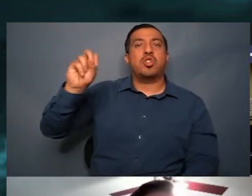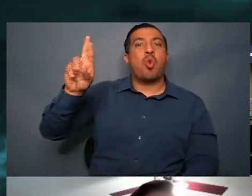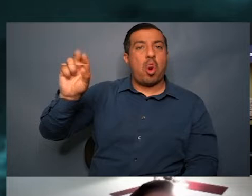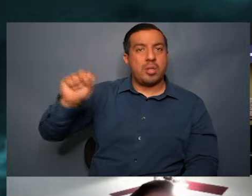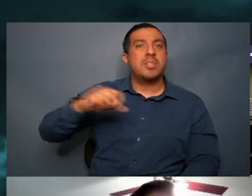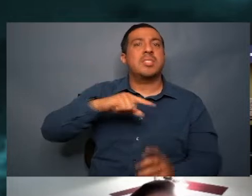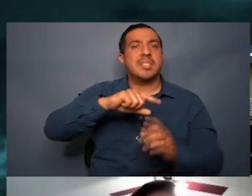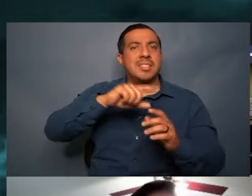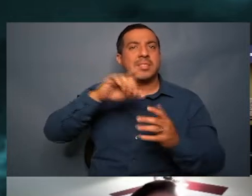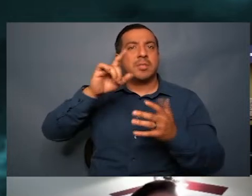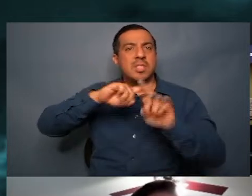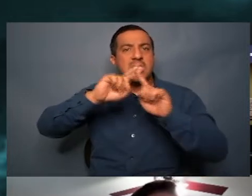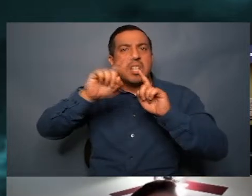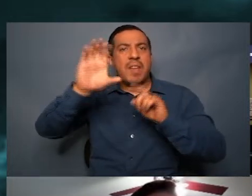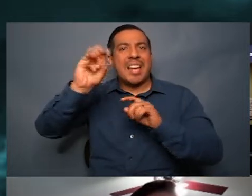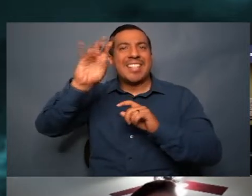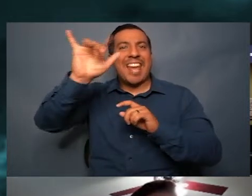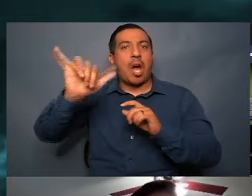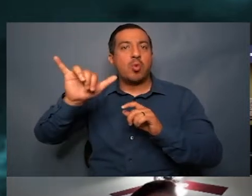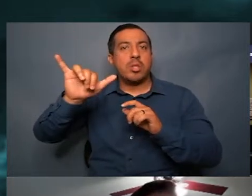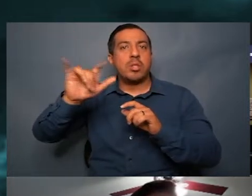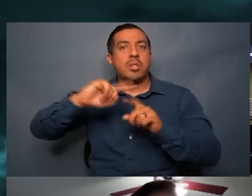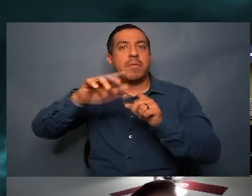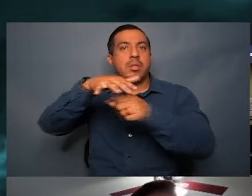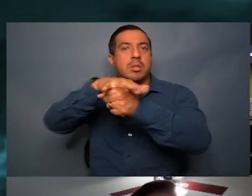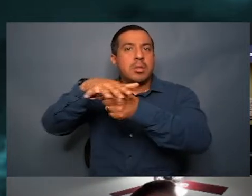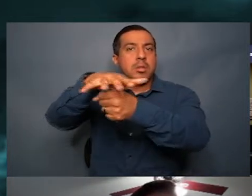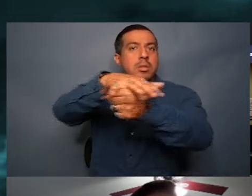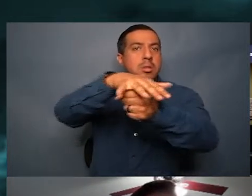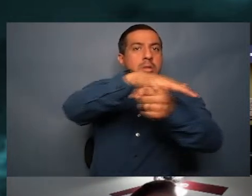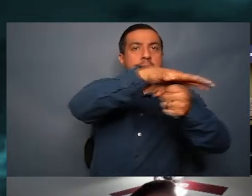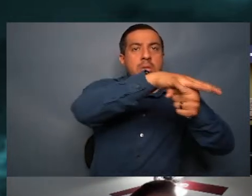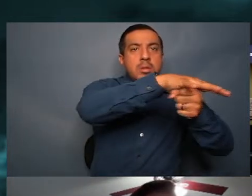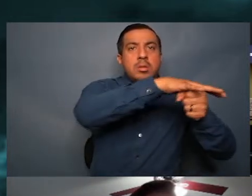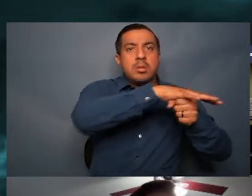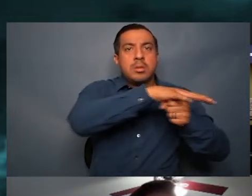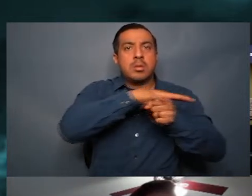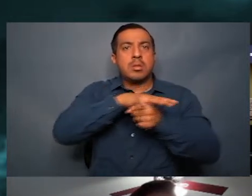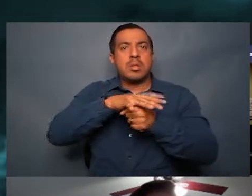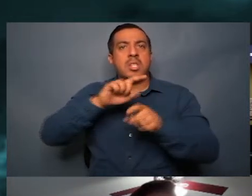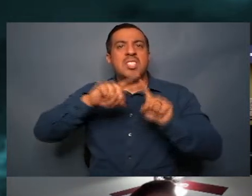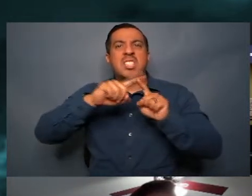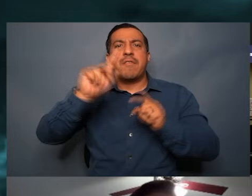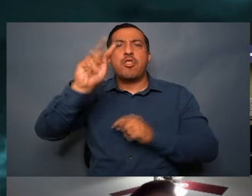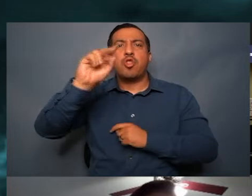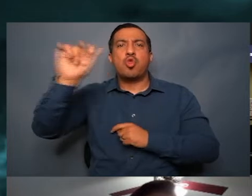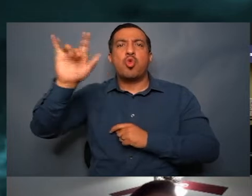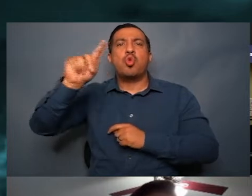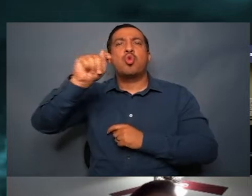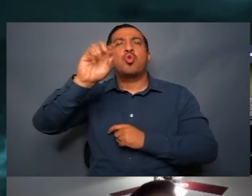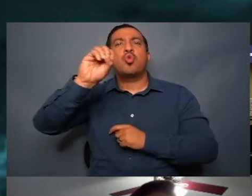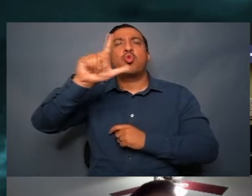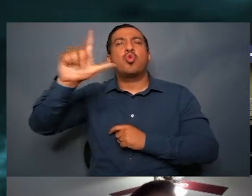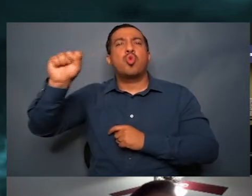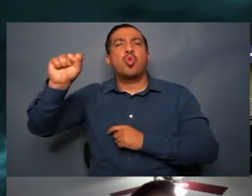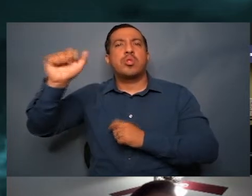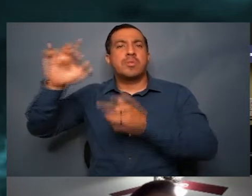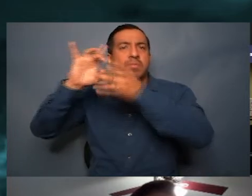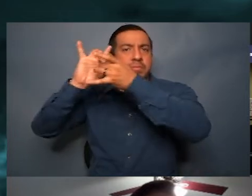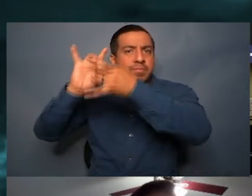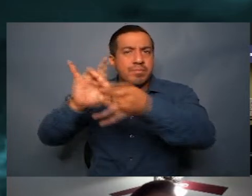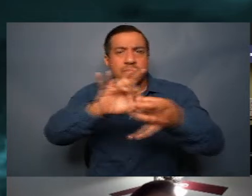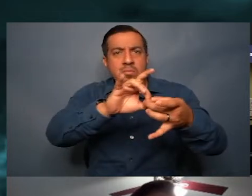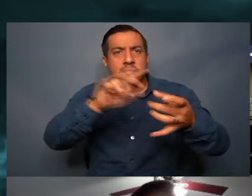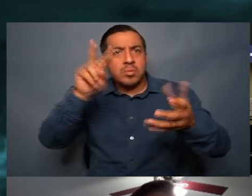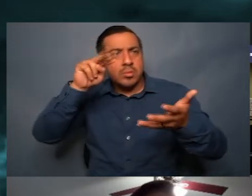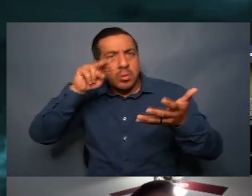also that we have on that website. And we have some cool tools on there to help point you toward the direction where we have the worst